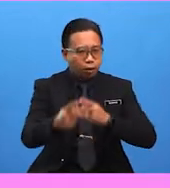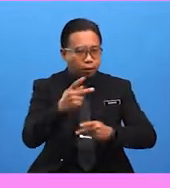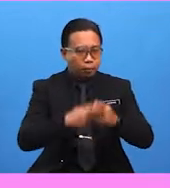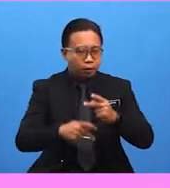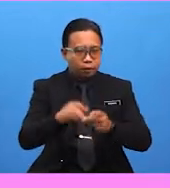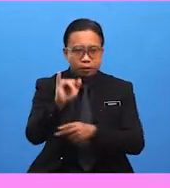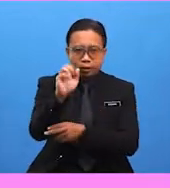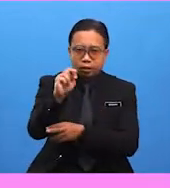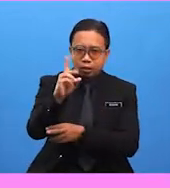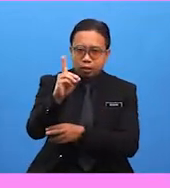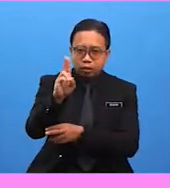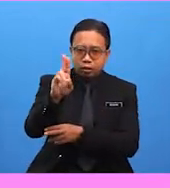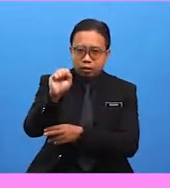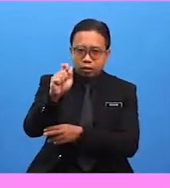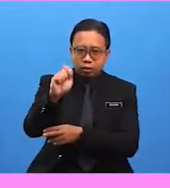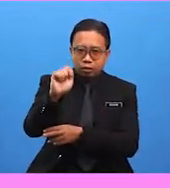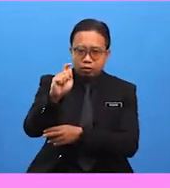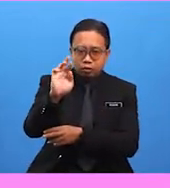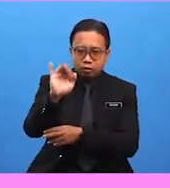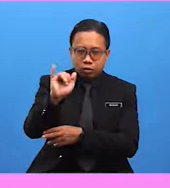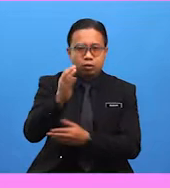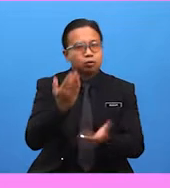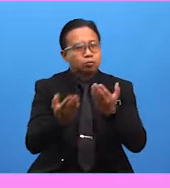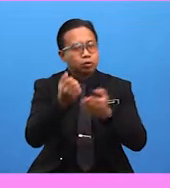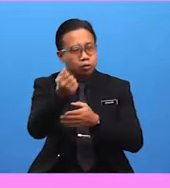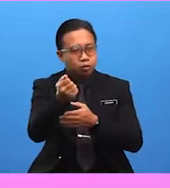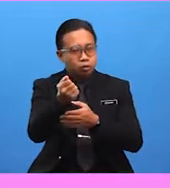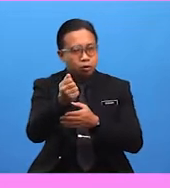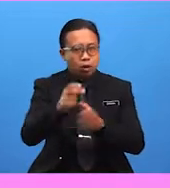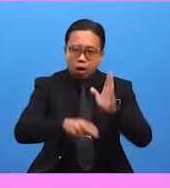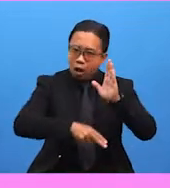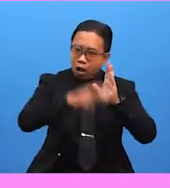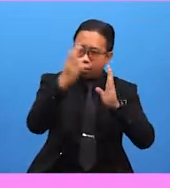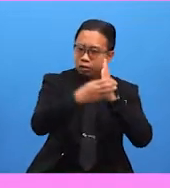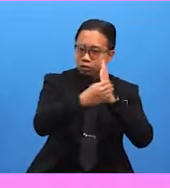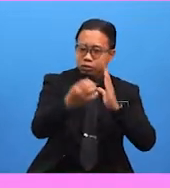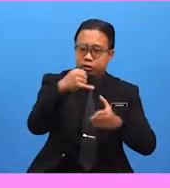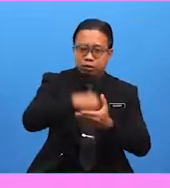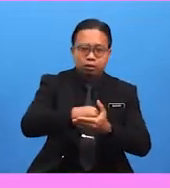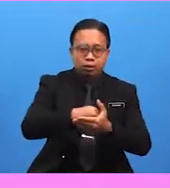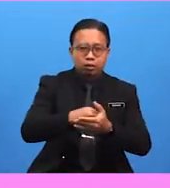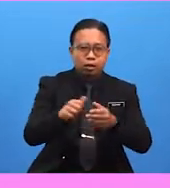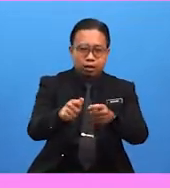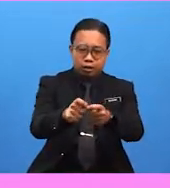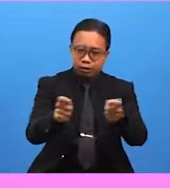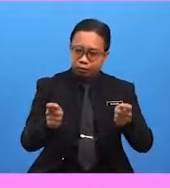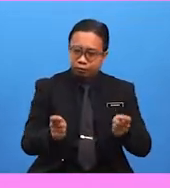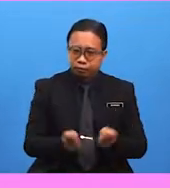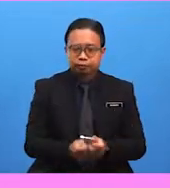industry, you may want to be highly skilled in certain areas.